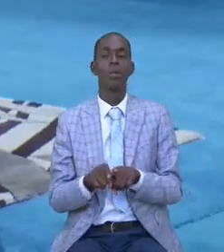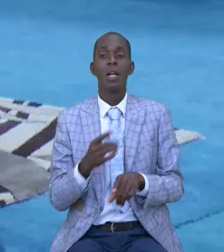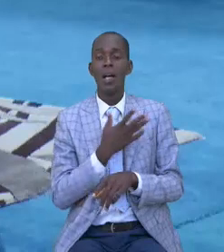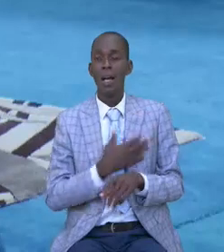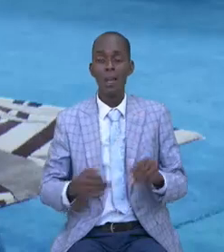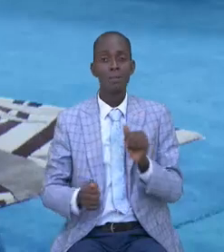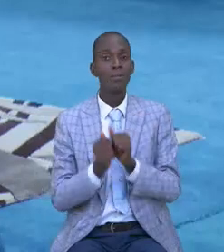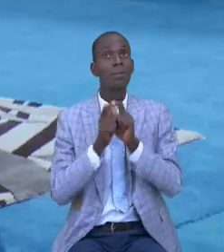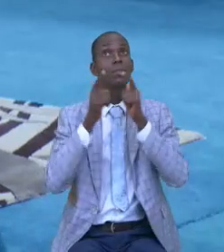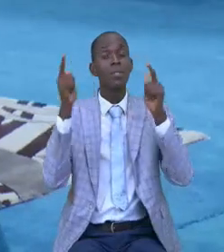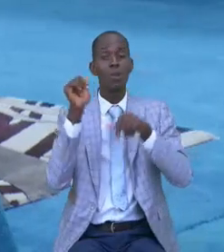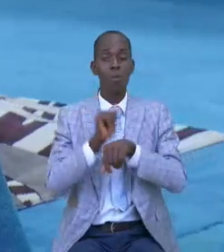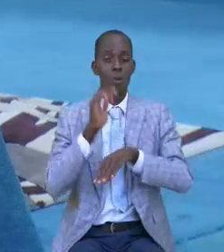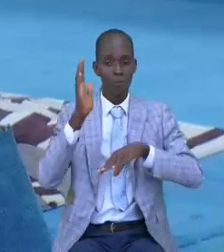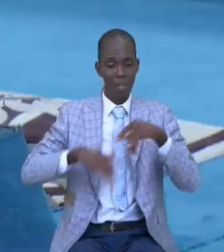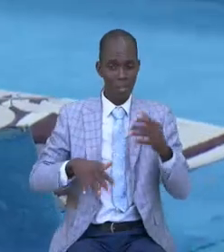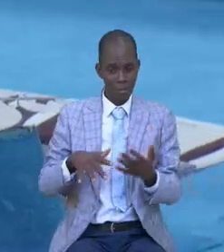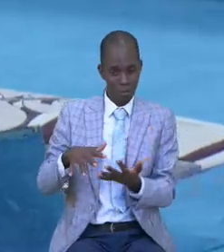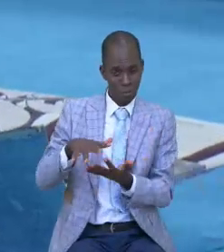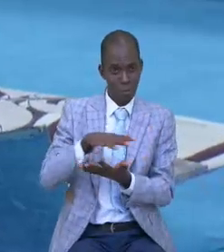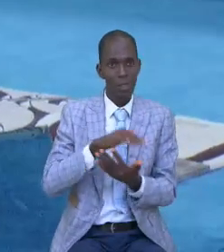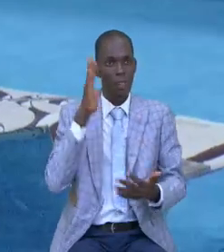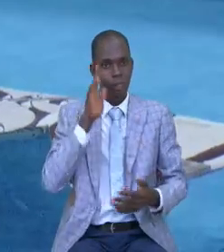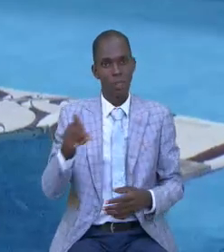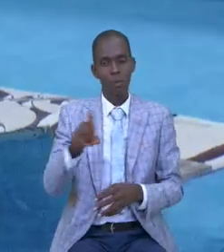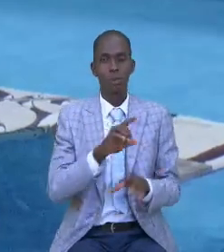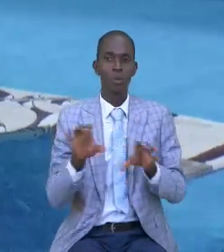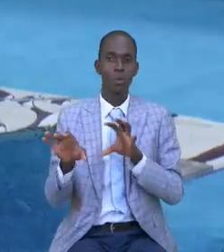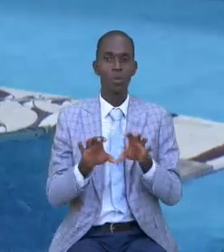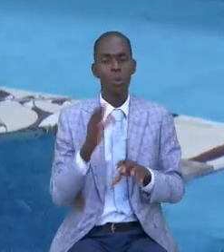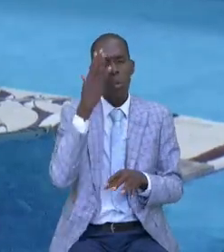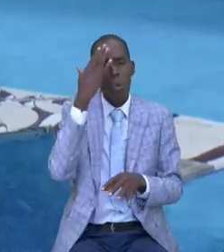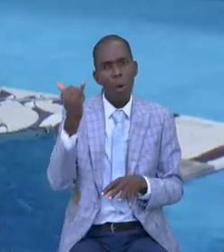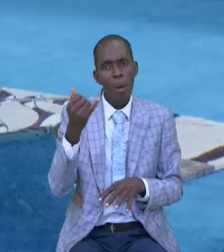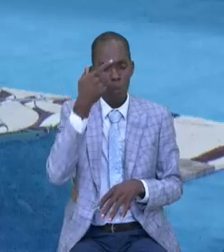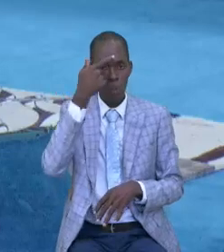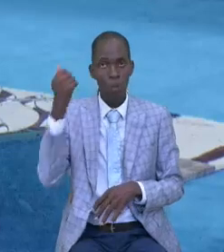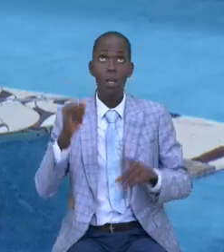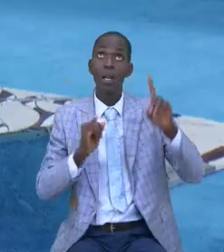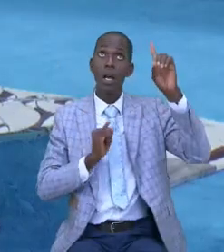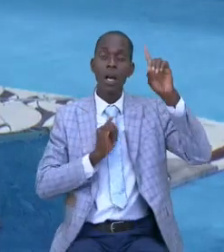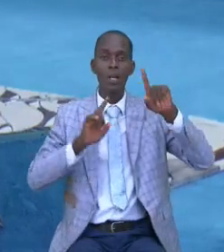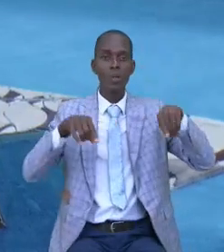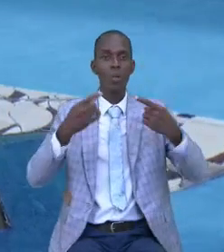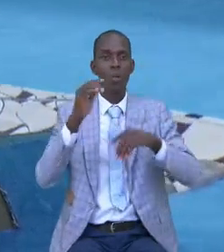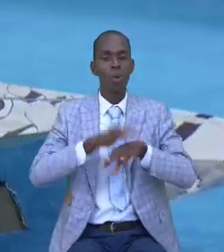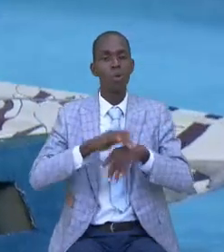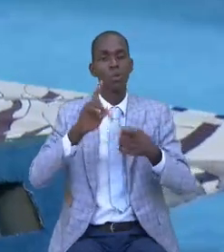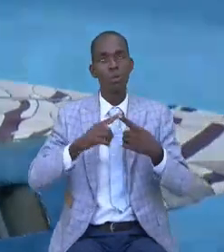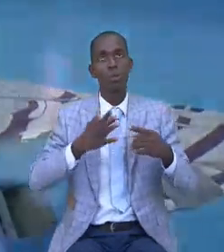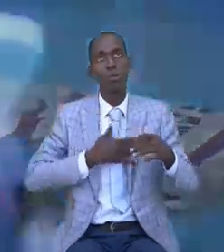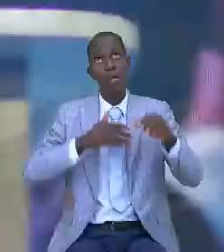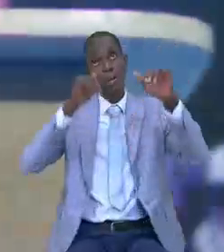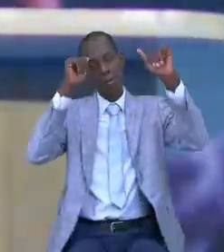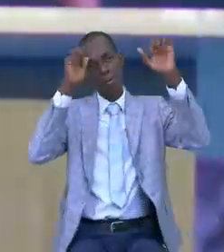greater works than these shall he do, because I go unto my Father.